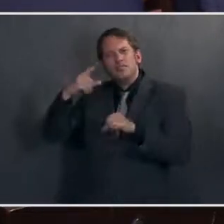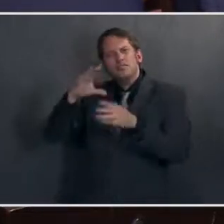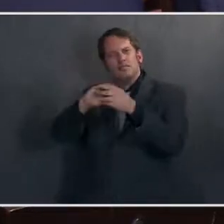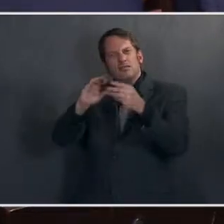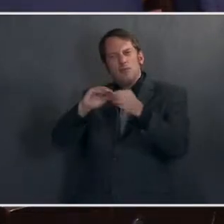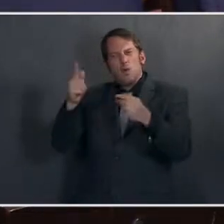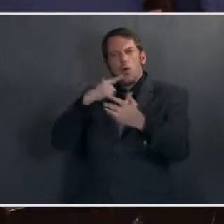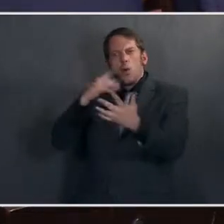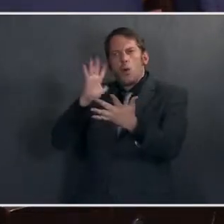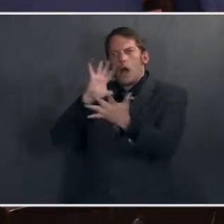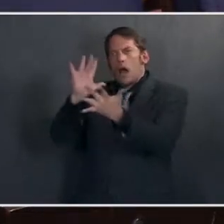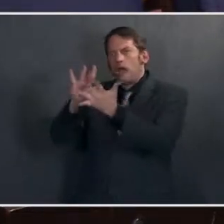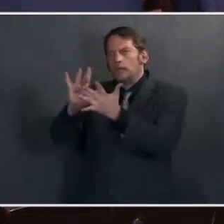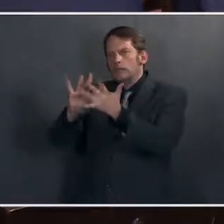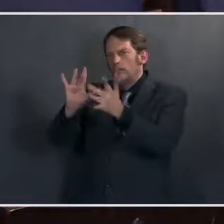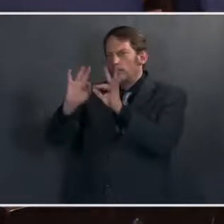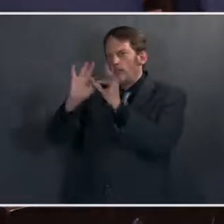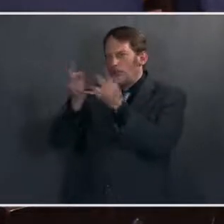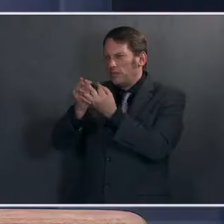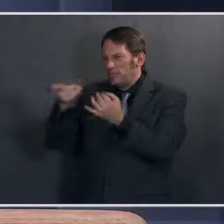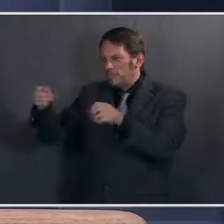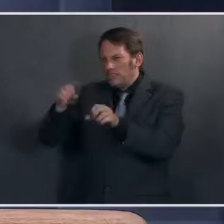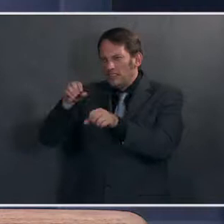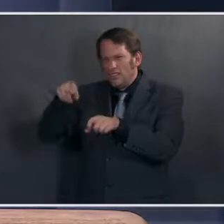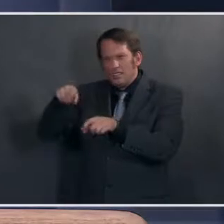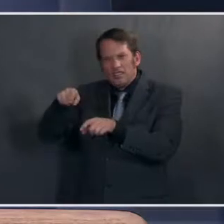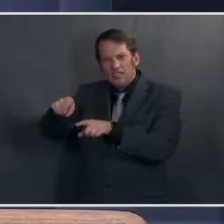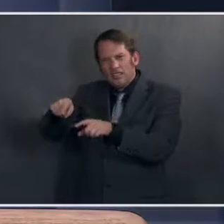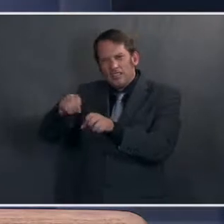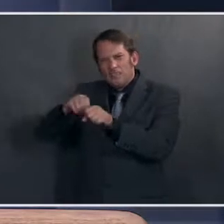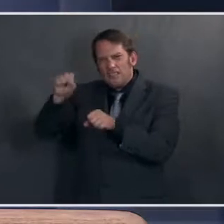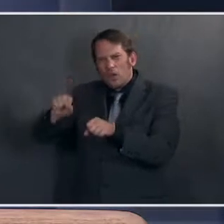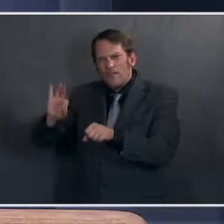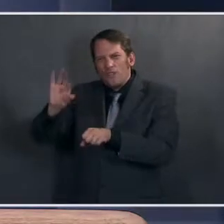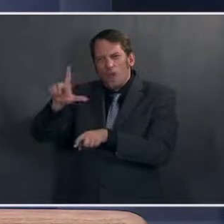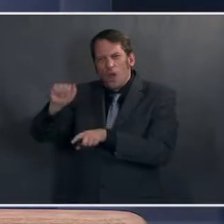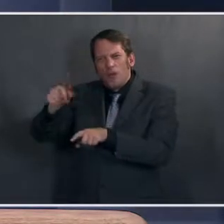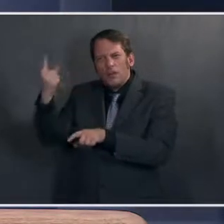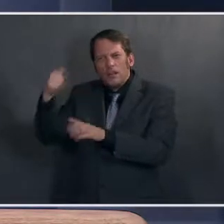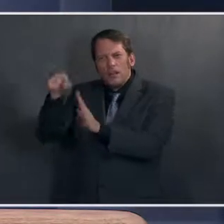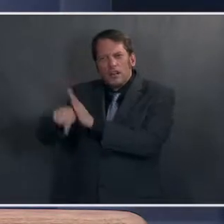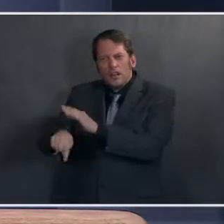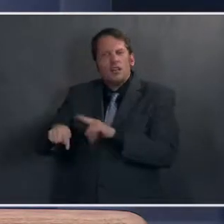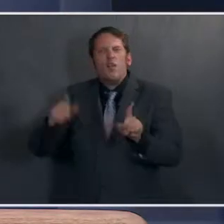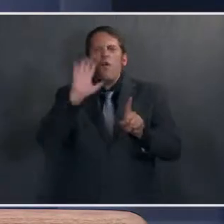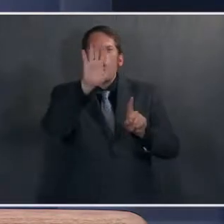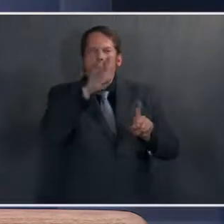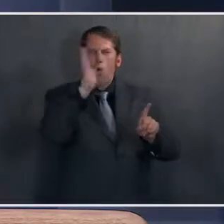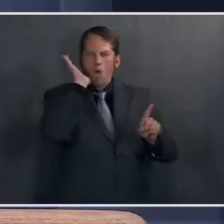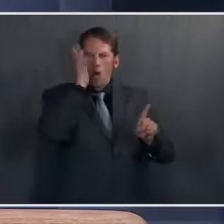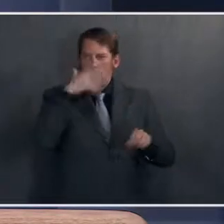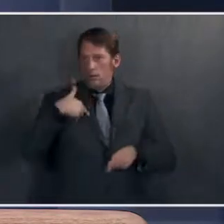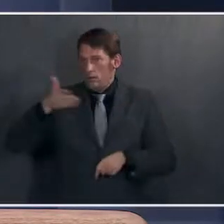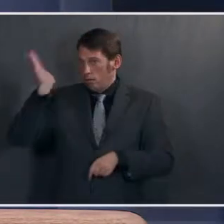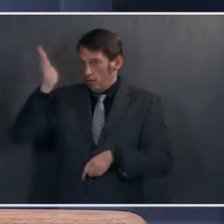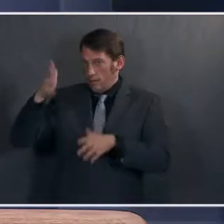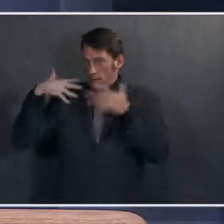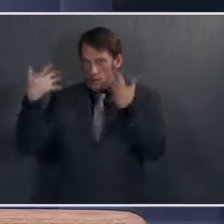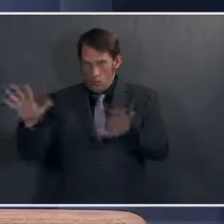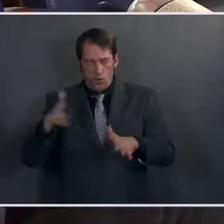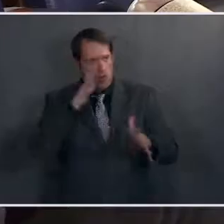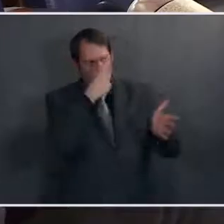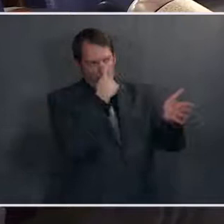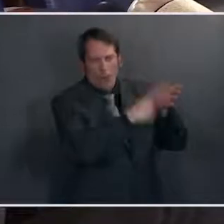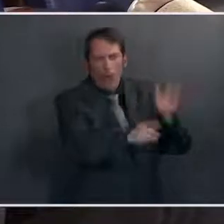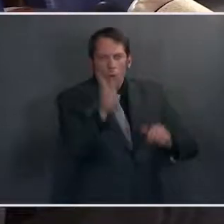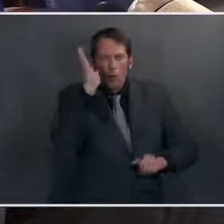to do that yet? We will follow up with you after the briefing. I did not have a chance to ask about that before I came out here today. And then earlier today, Canada designated the Proud